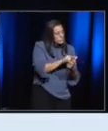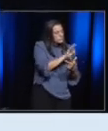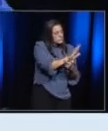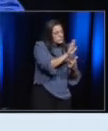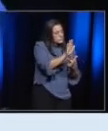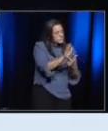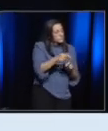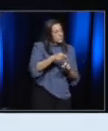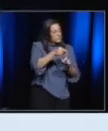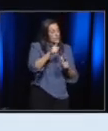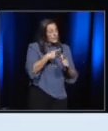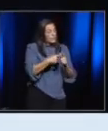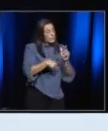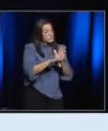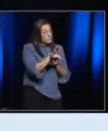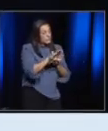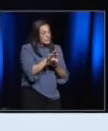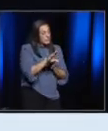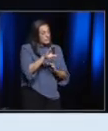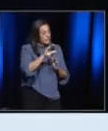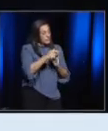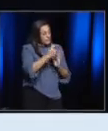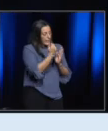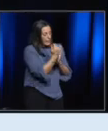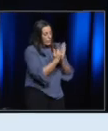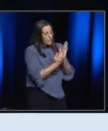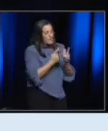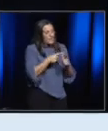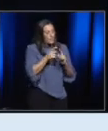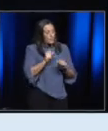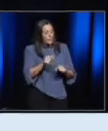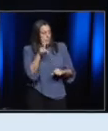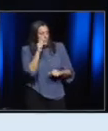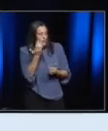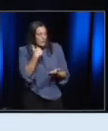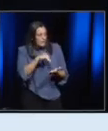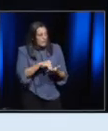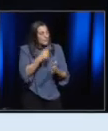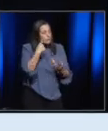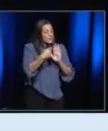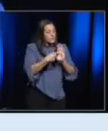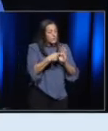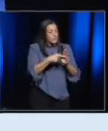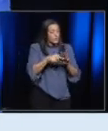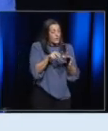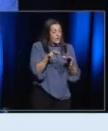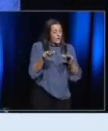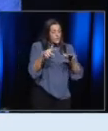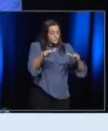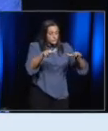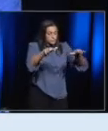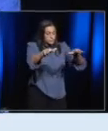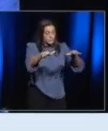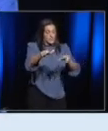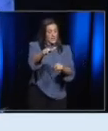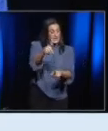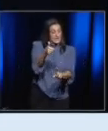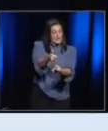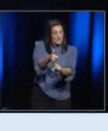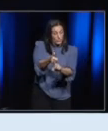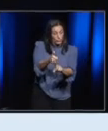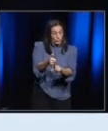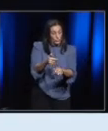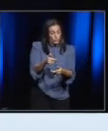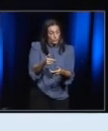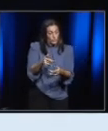of these, then you can start doing playback experiments. Simon puts the drone right over the dolphin, play back the whistle through the